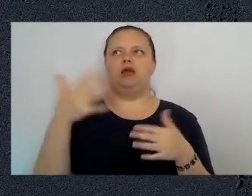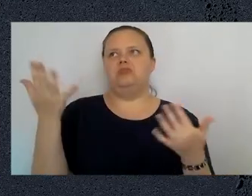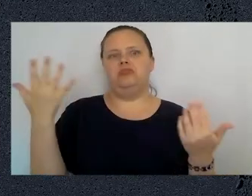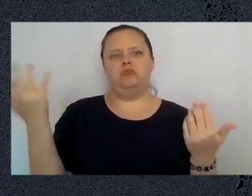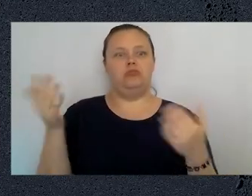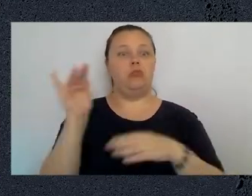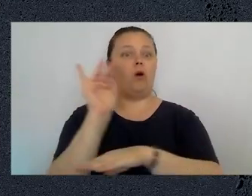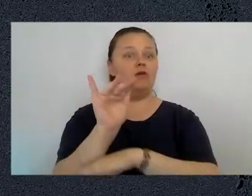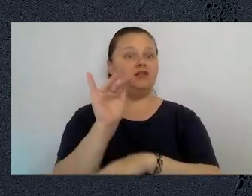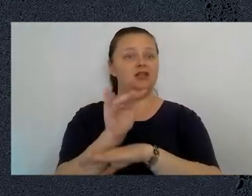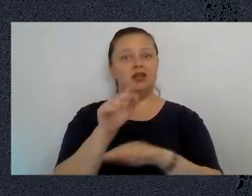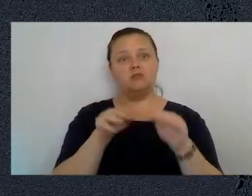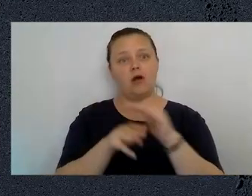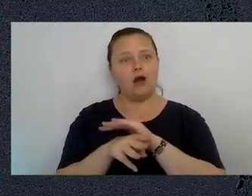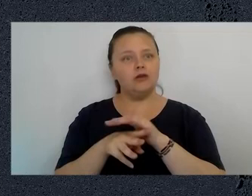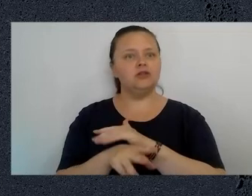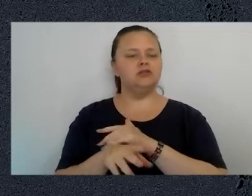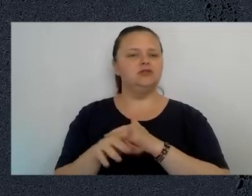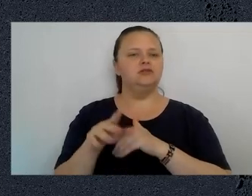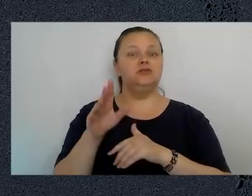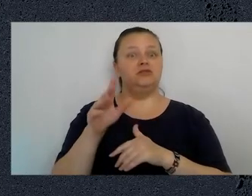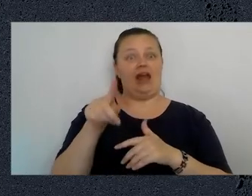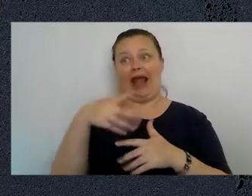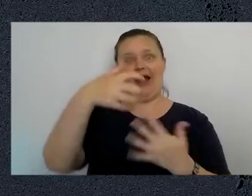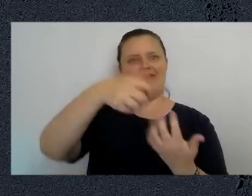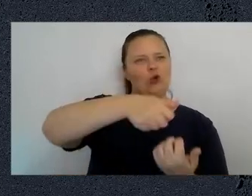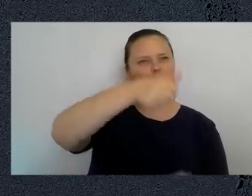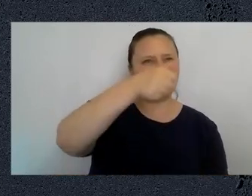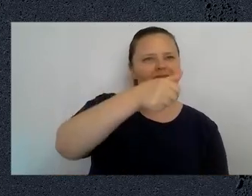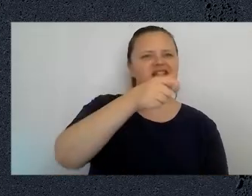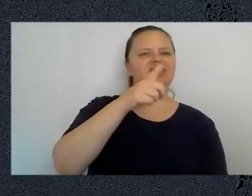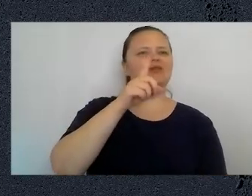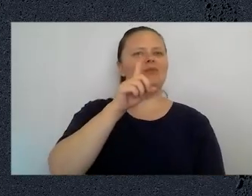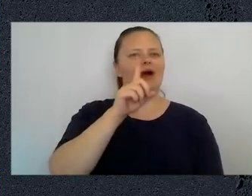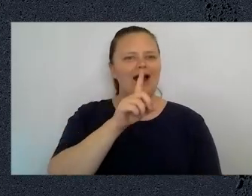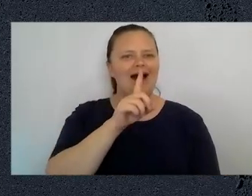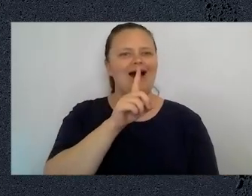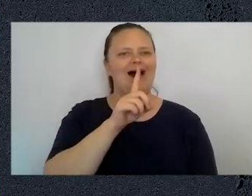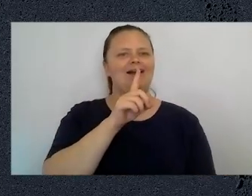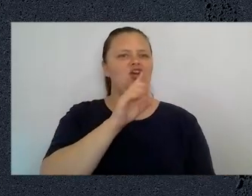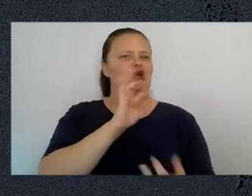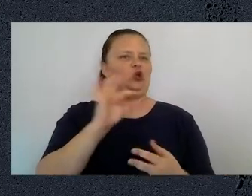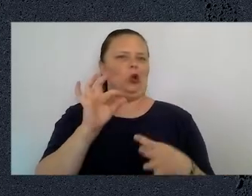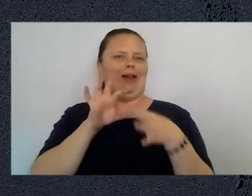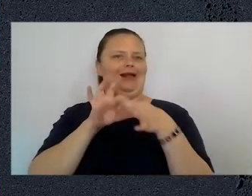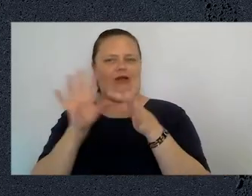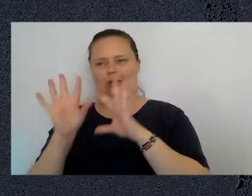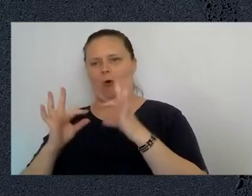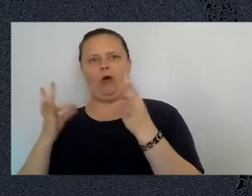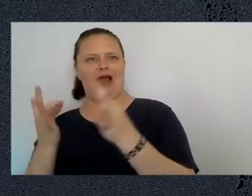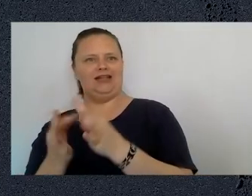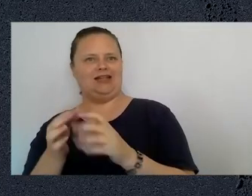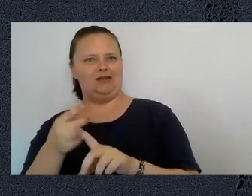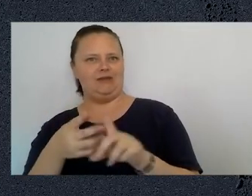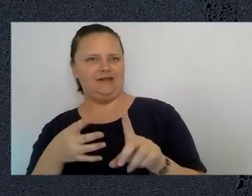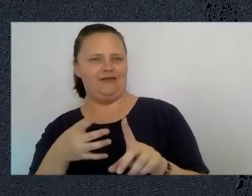overseas migrants having, you know, tertiary qualifications but not served for an organisation. So it could be